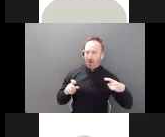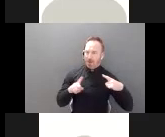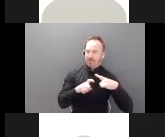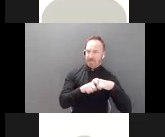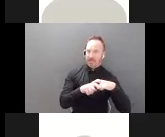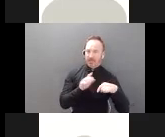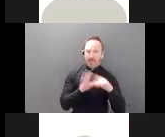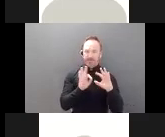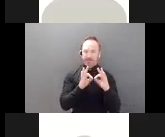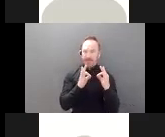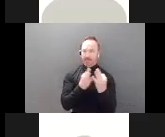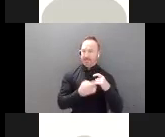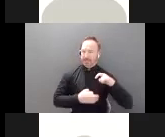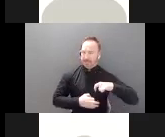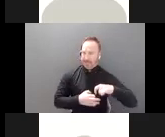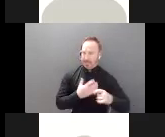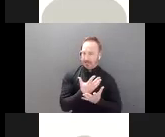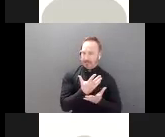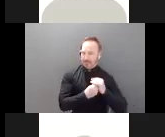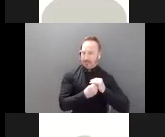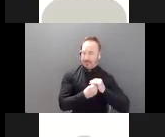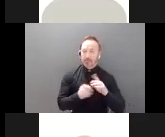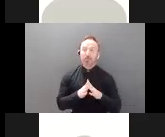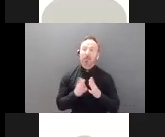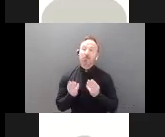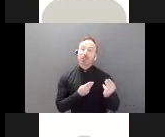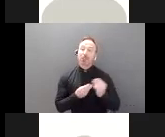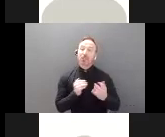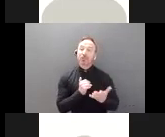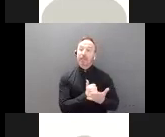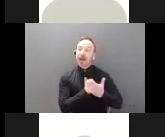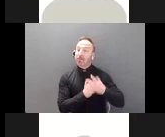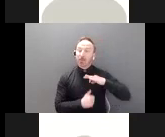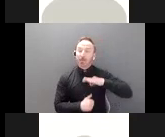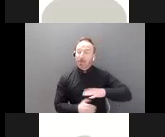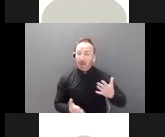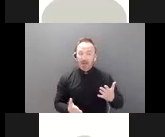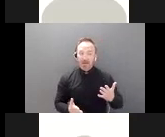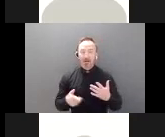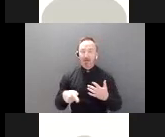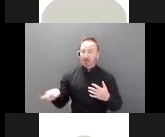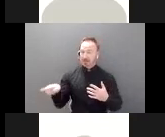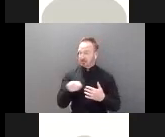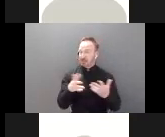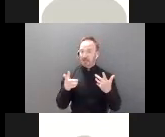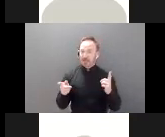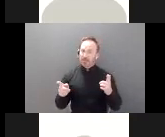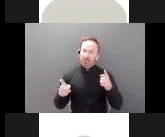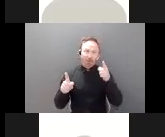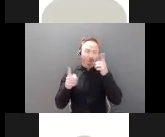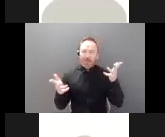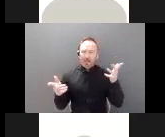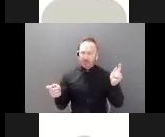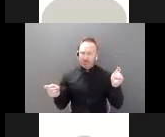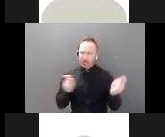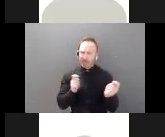families. Or mediation is helpful where the participants wish to change, right? Yesterday, someone called